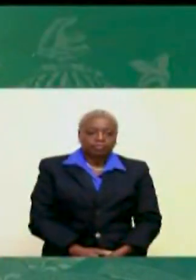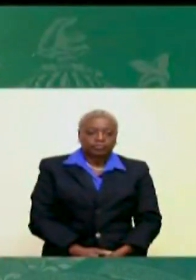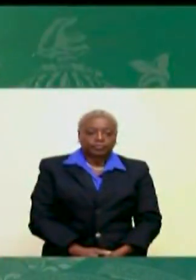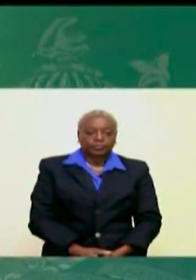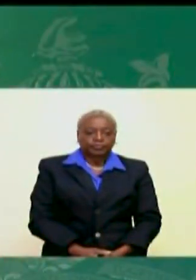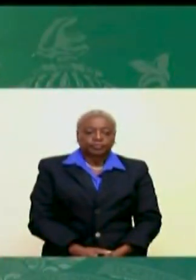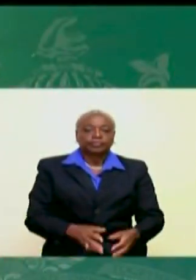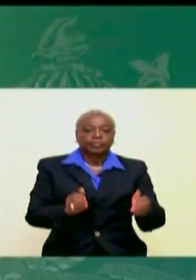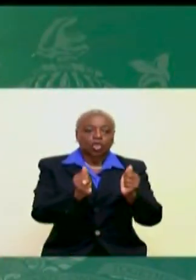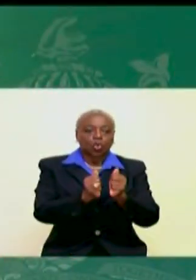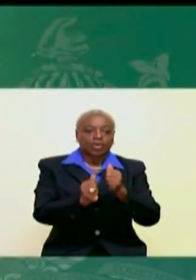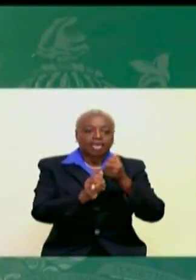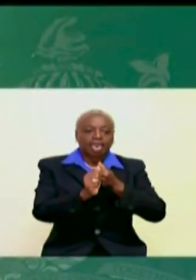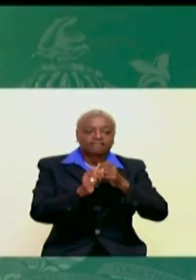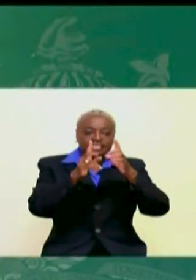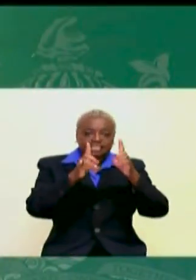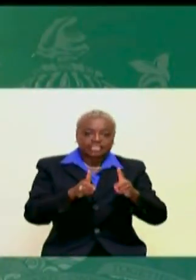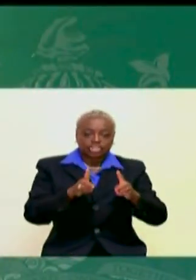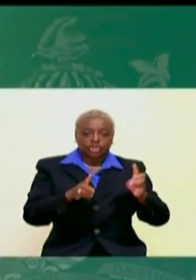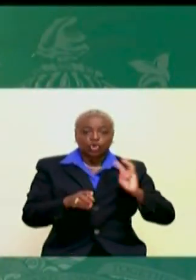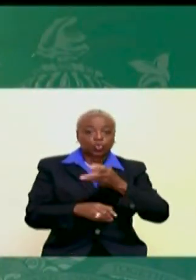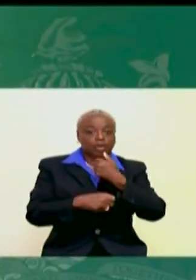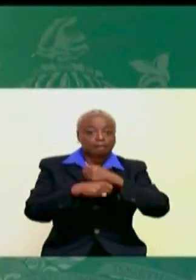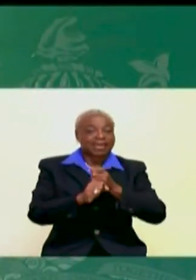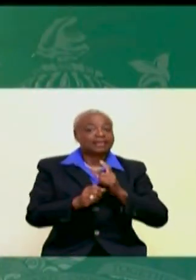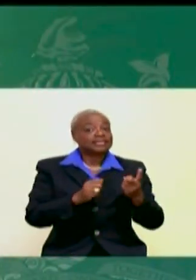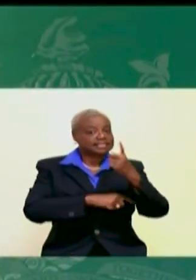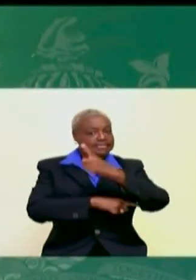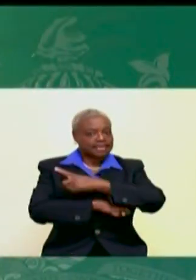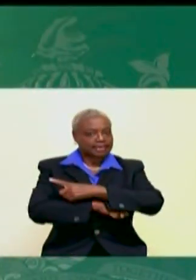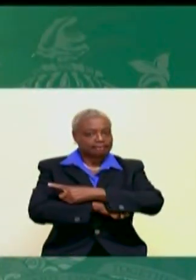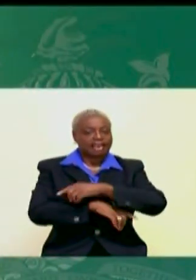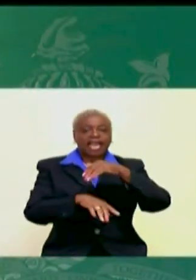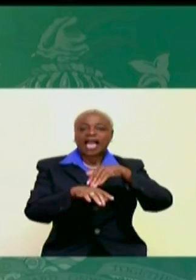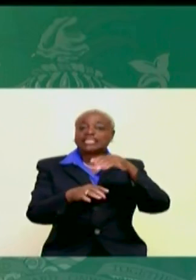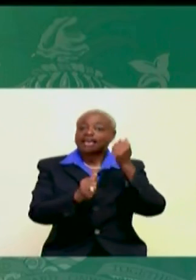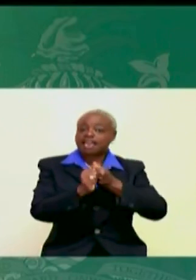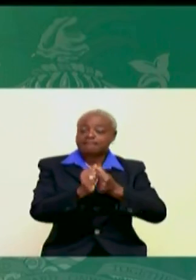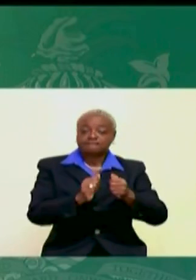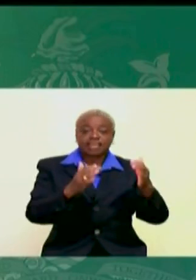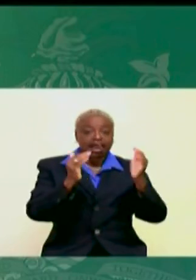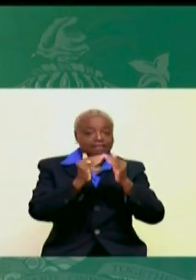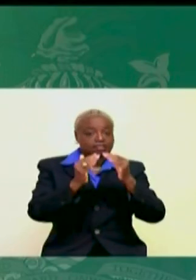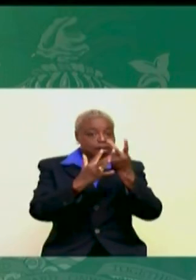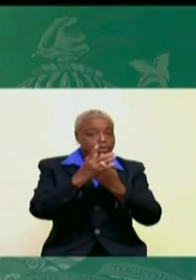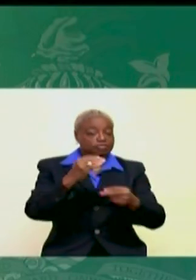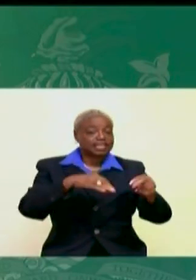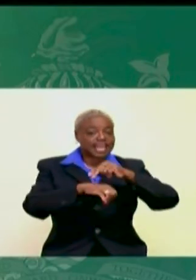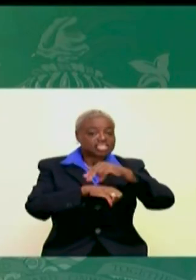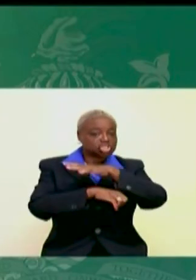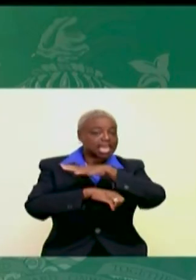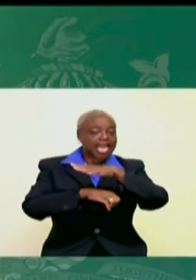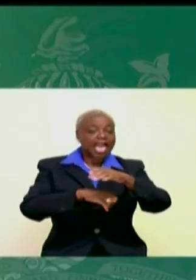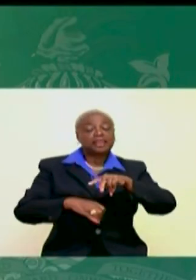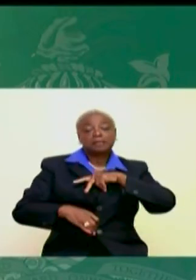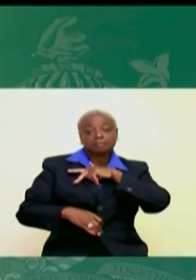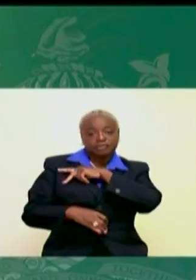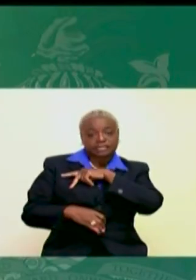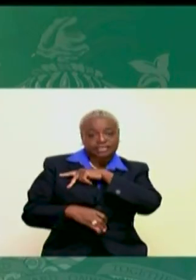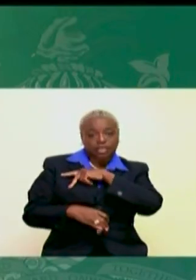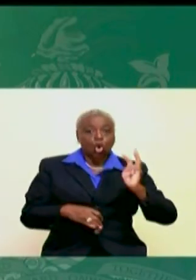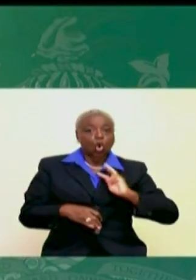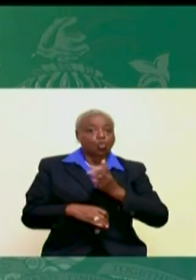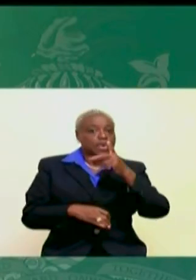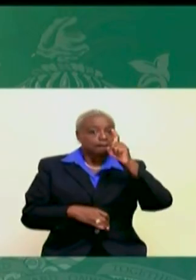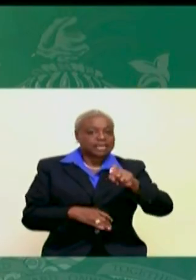With every decision we make today, at every level, both nationally and personally, we